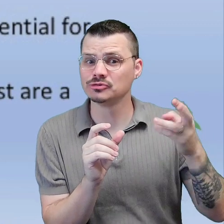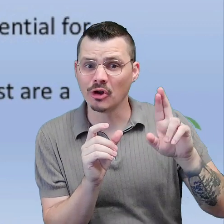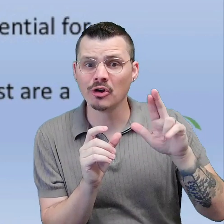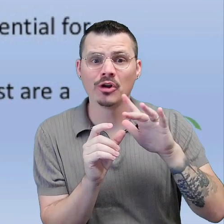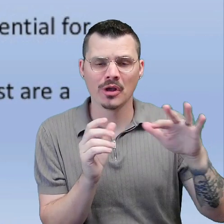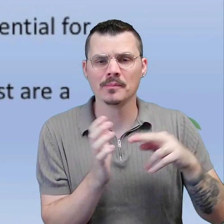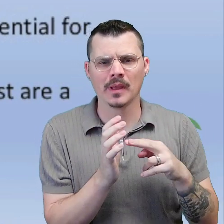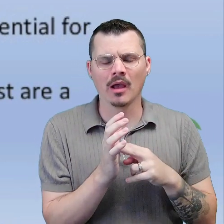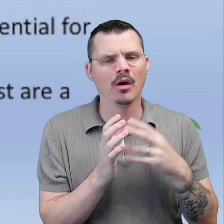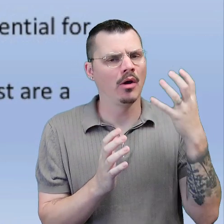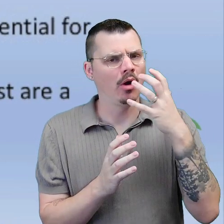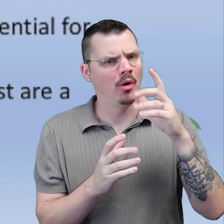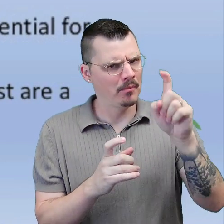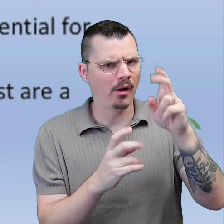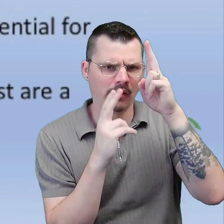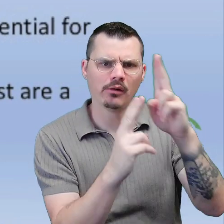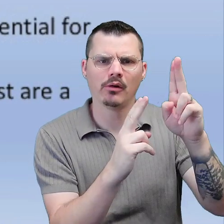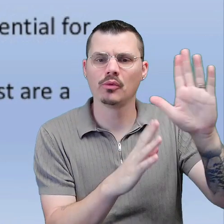more valid your opinion.